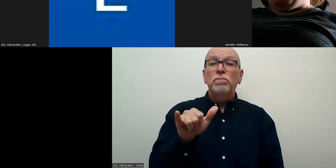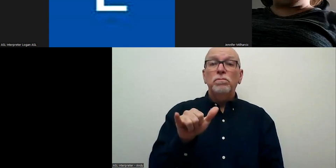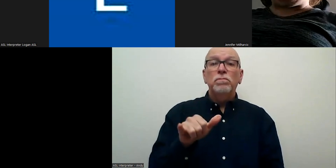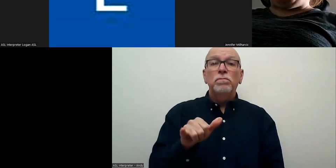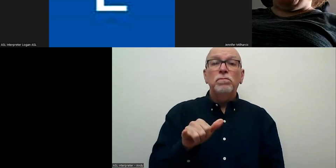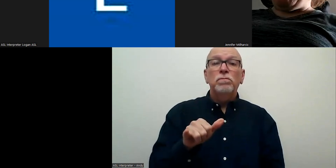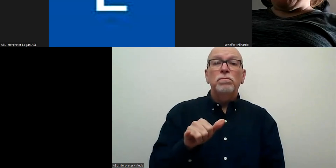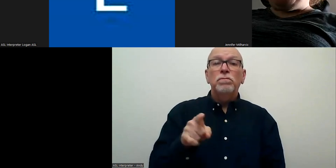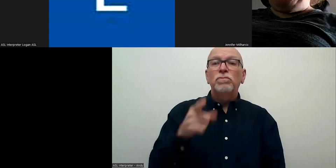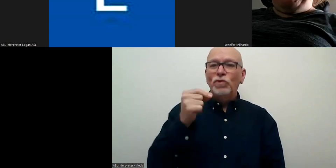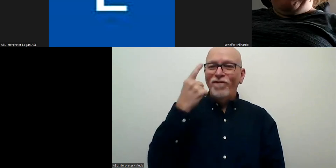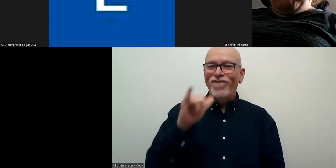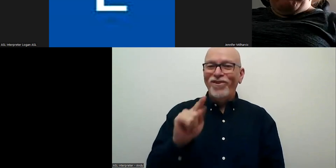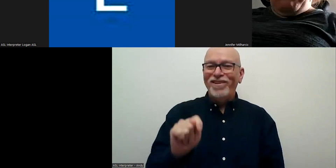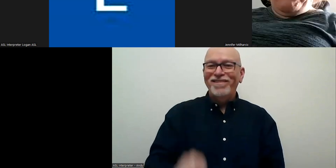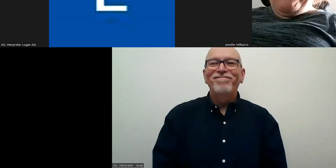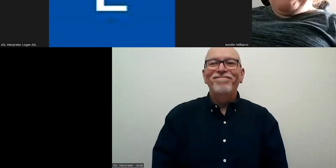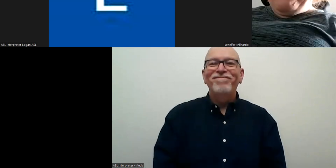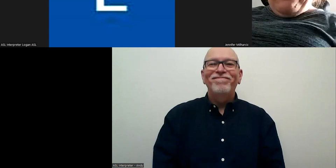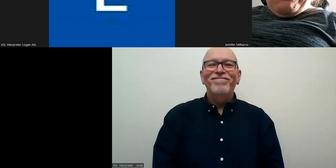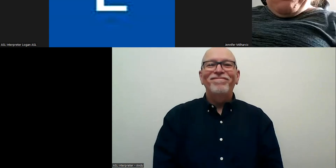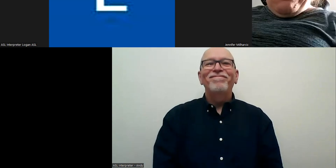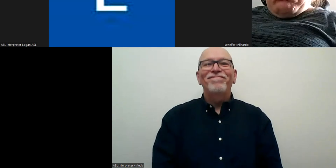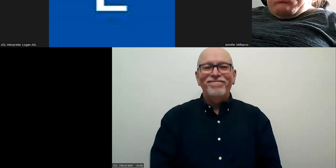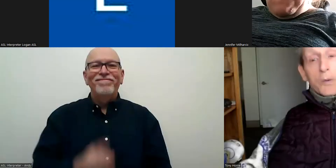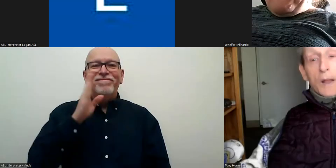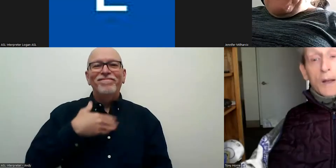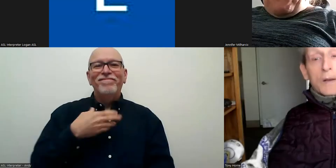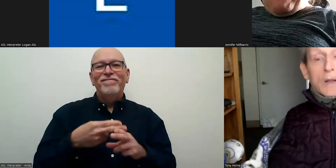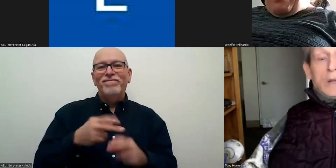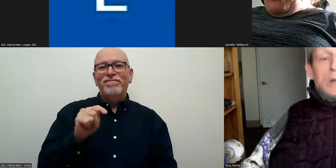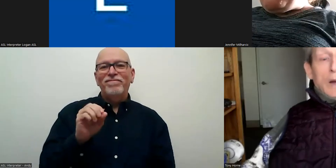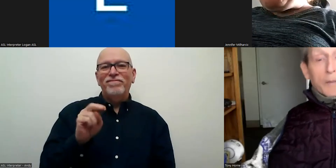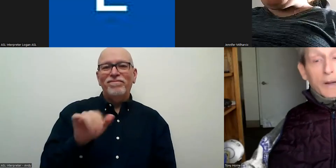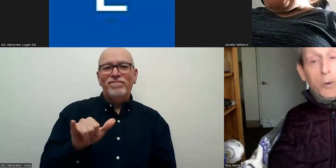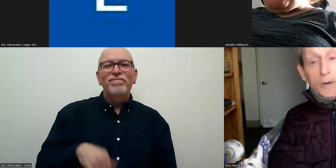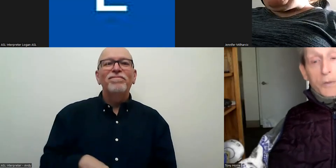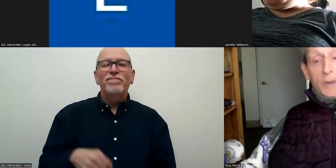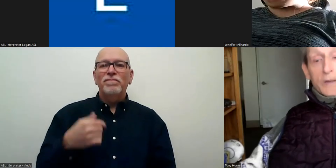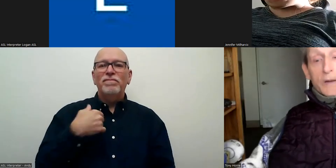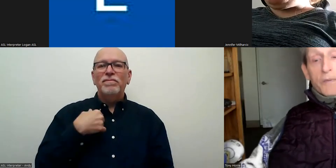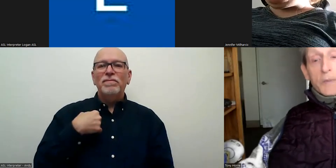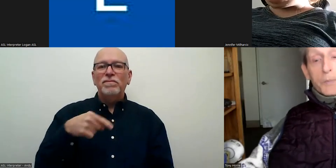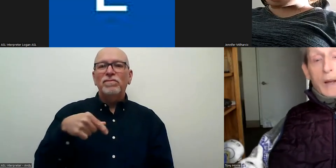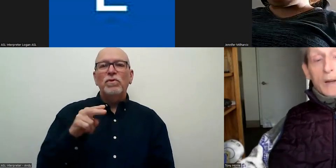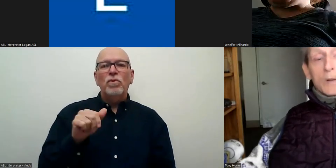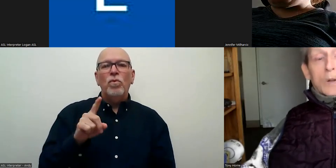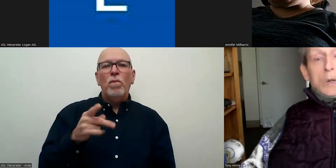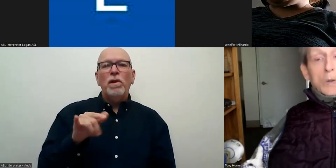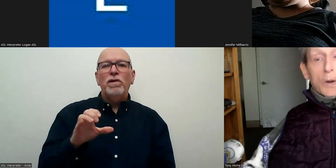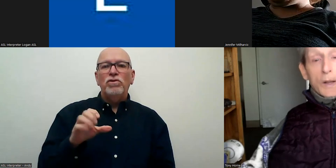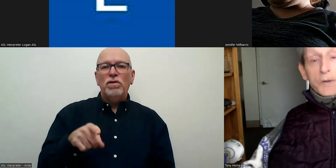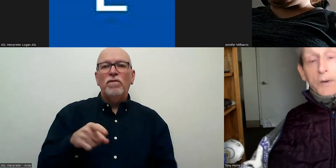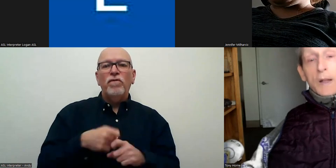go for it hi my name is tony and i'm a quadriplegic from a spinal